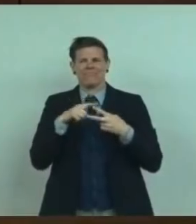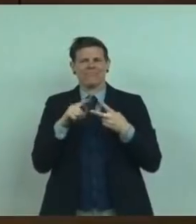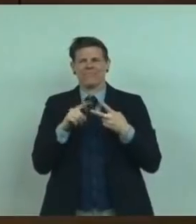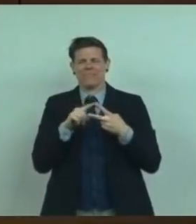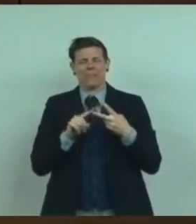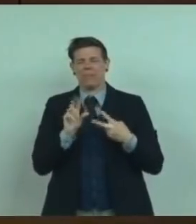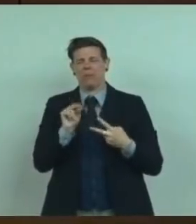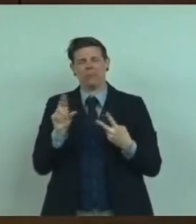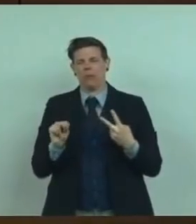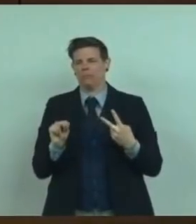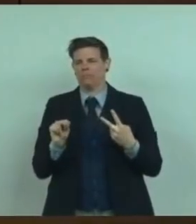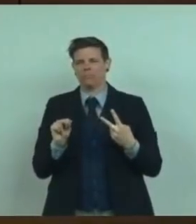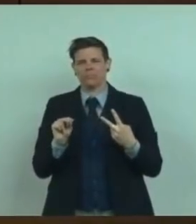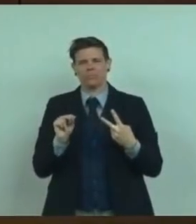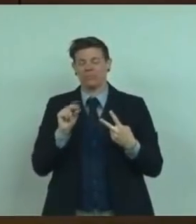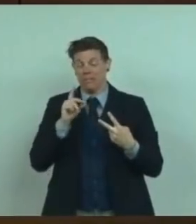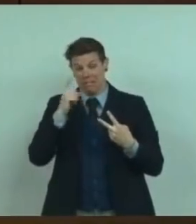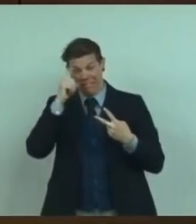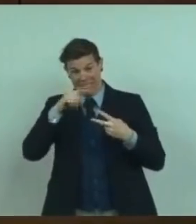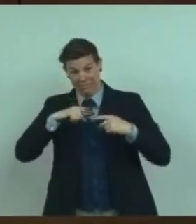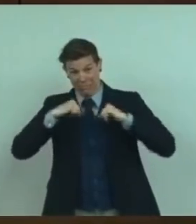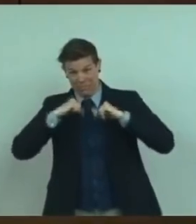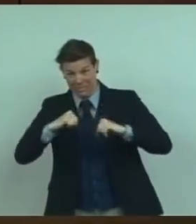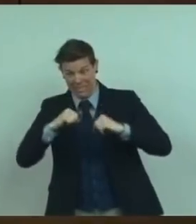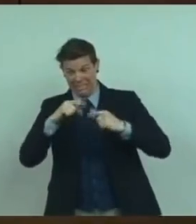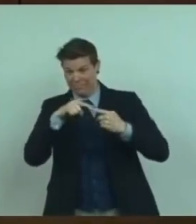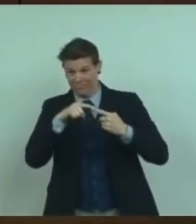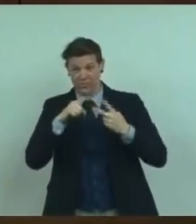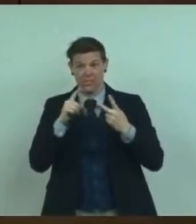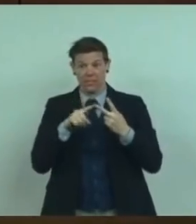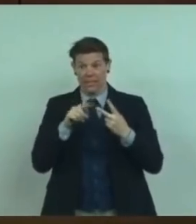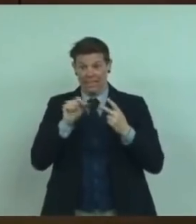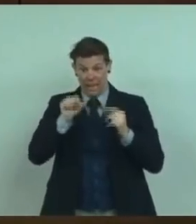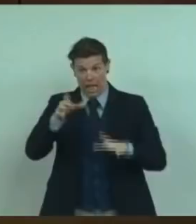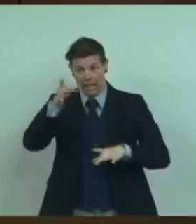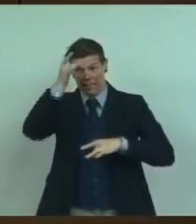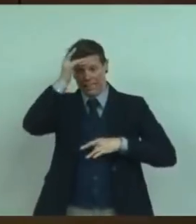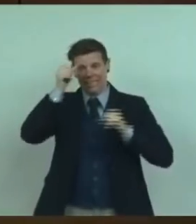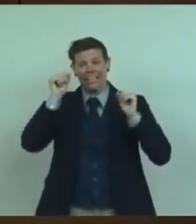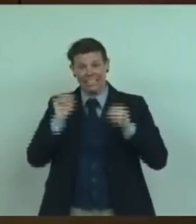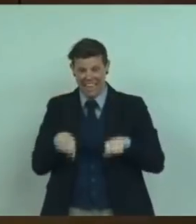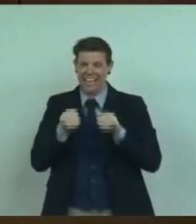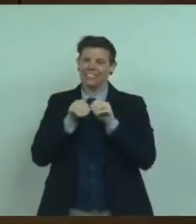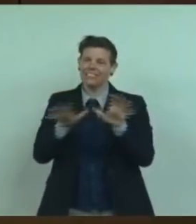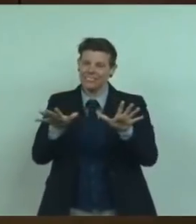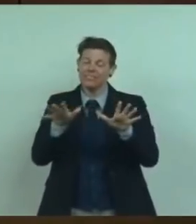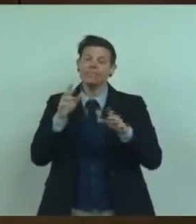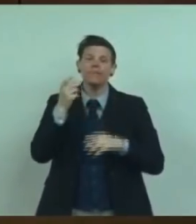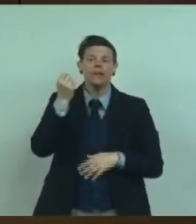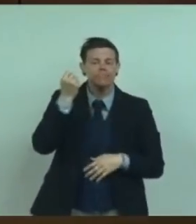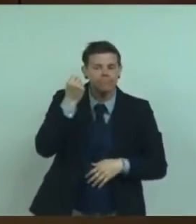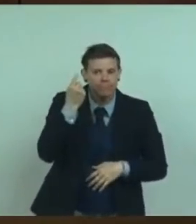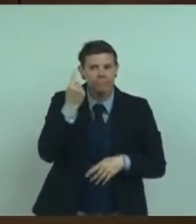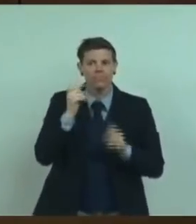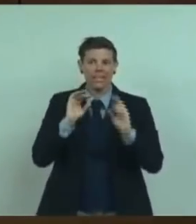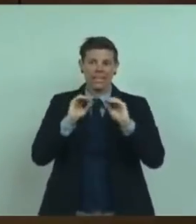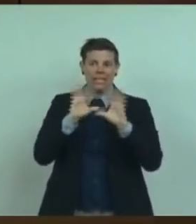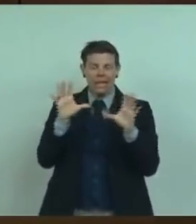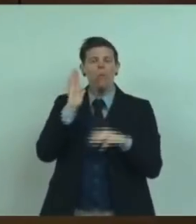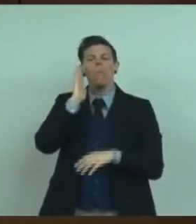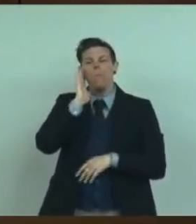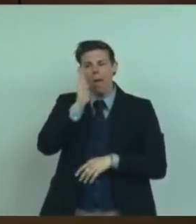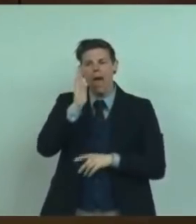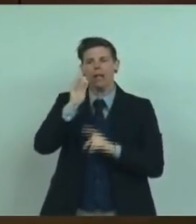from getting it. I don't think it prevents you from spreading it. I do think it can make a difference by just slowing it